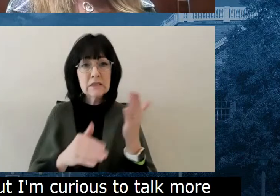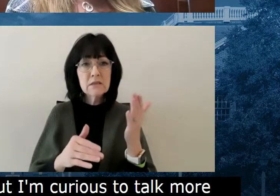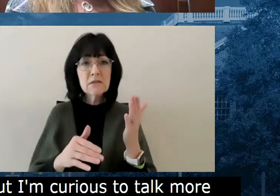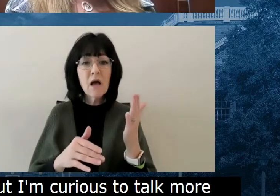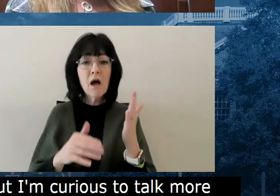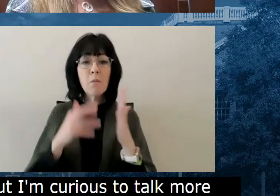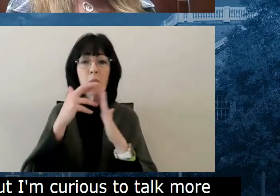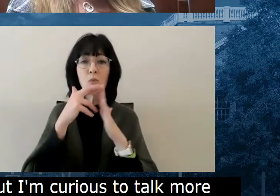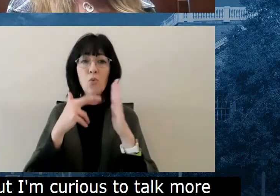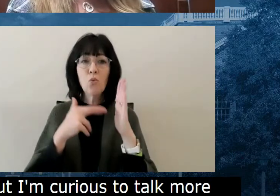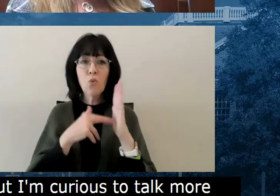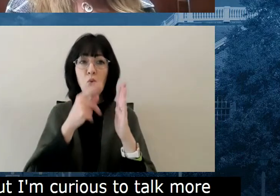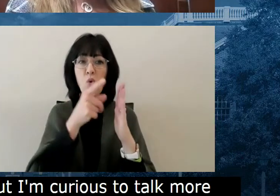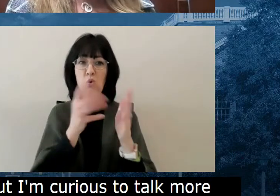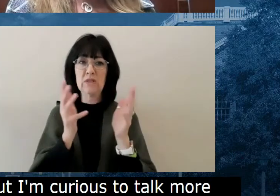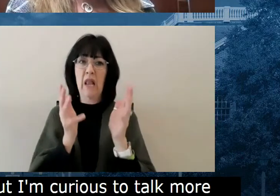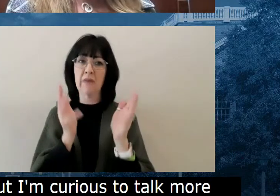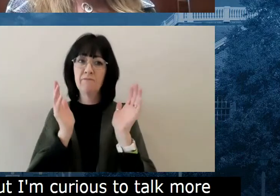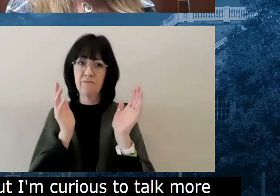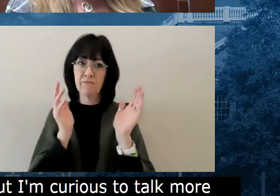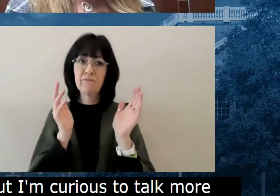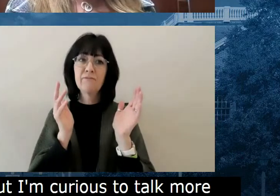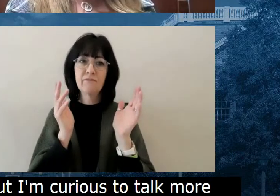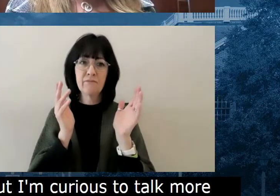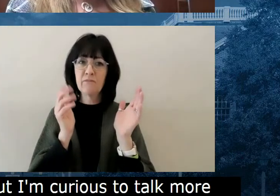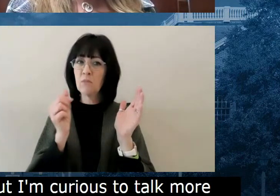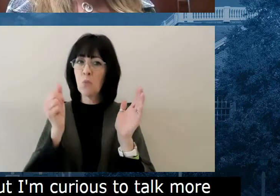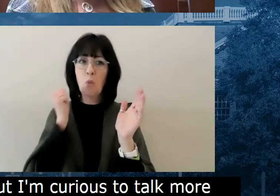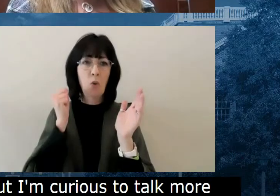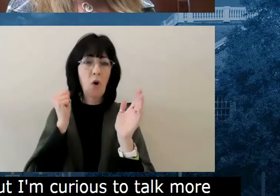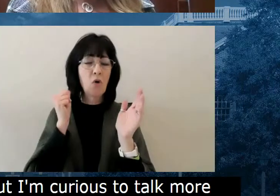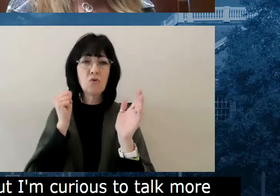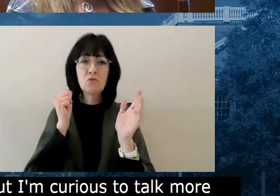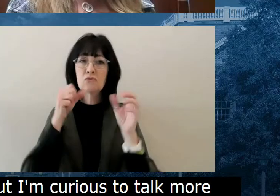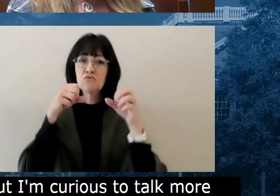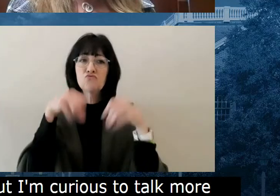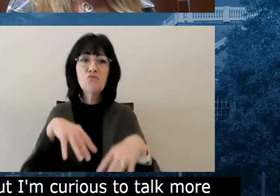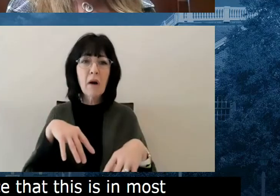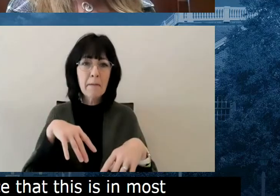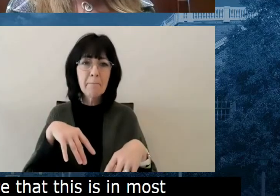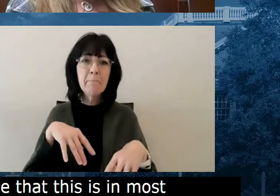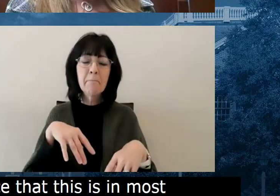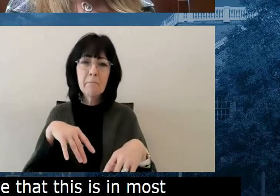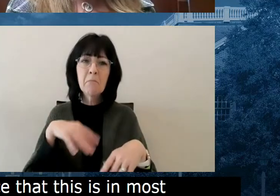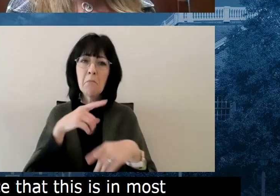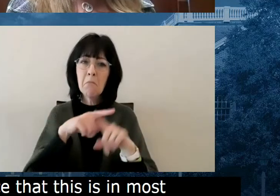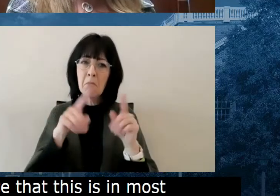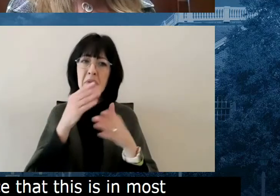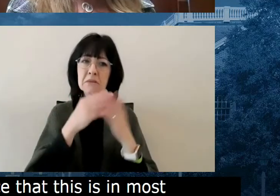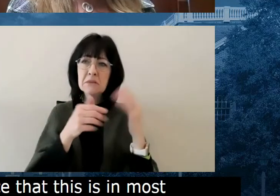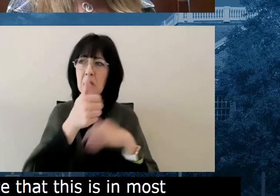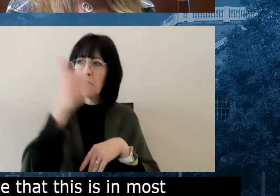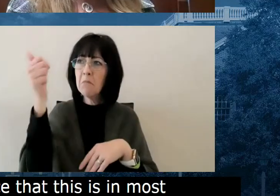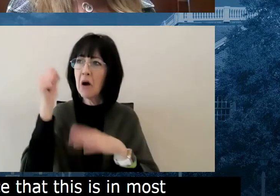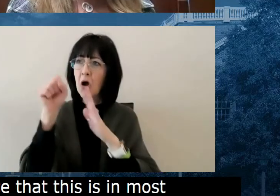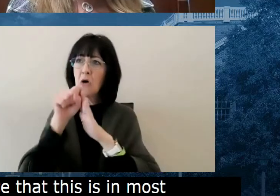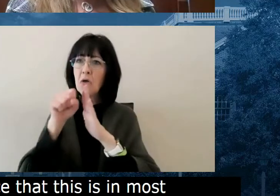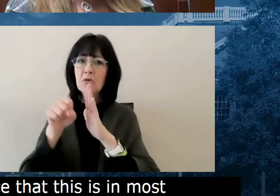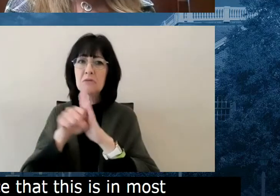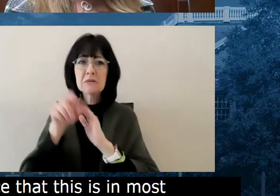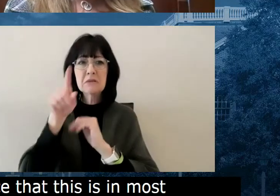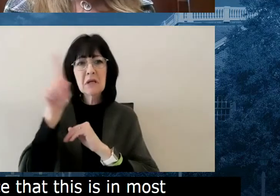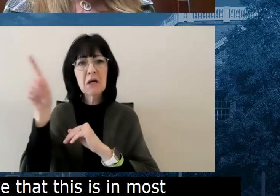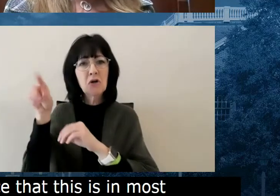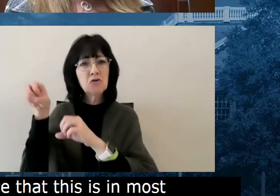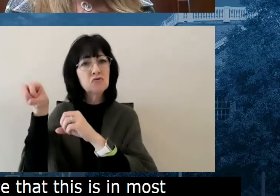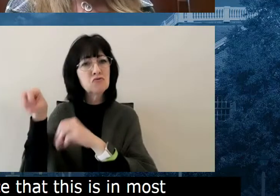earlier, this is the route most states are going towards, but I'm curious, given some of the things you mentioned, lower